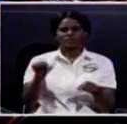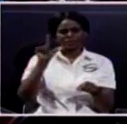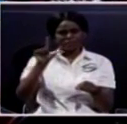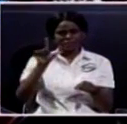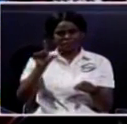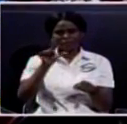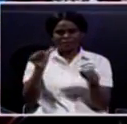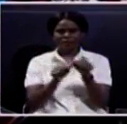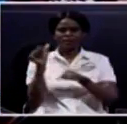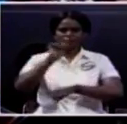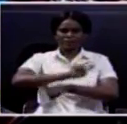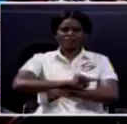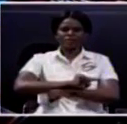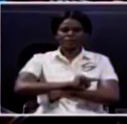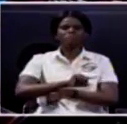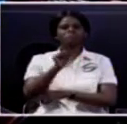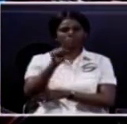day.